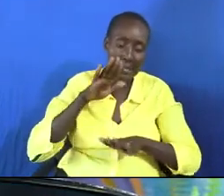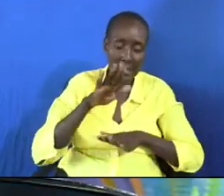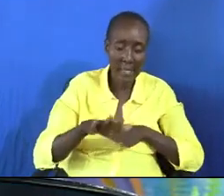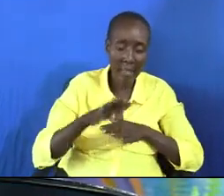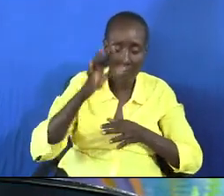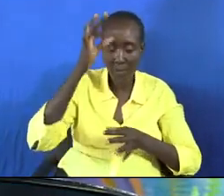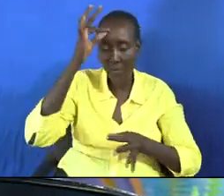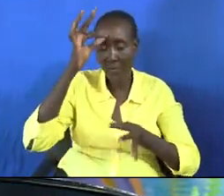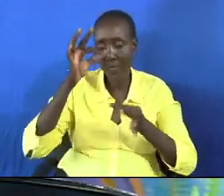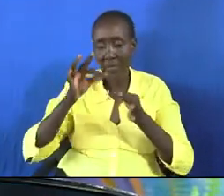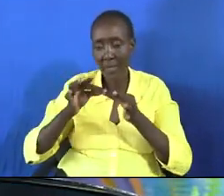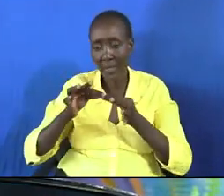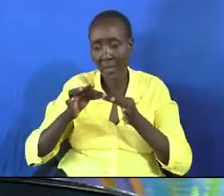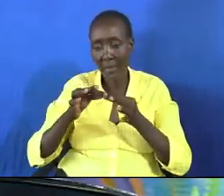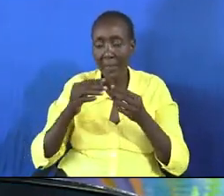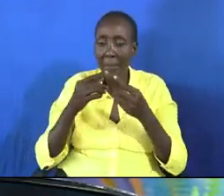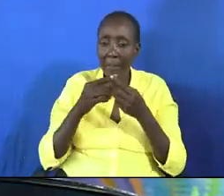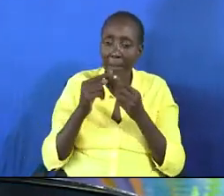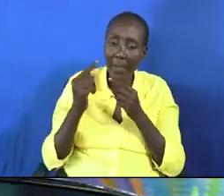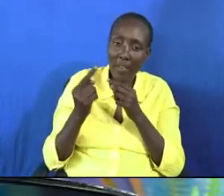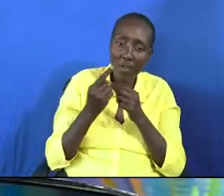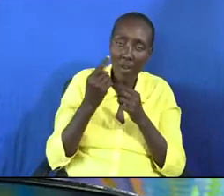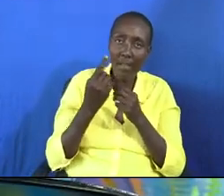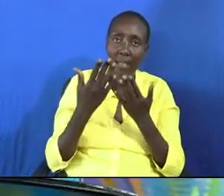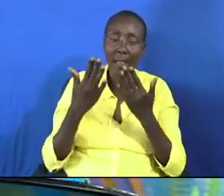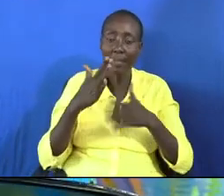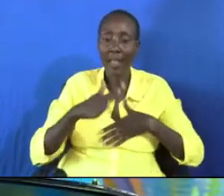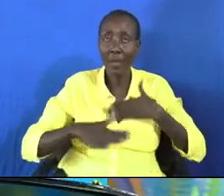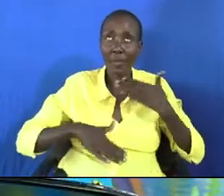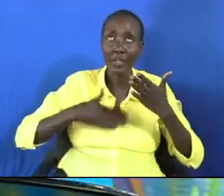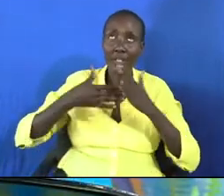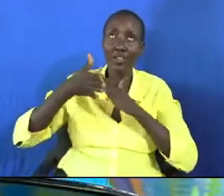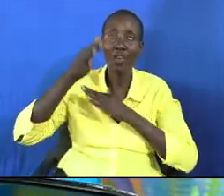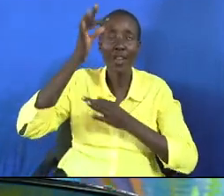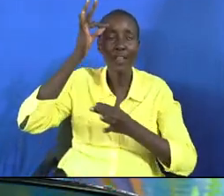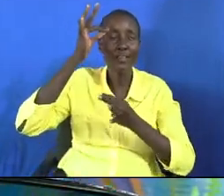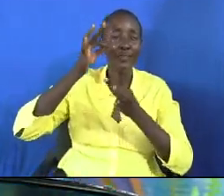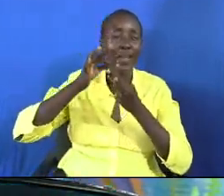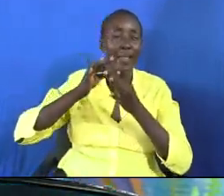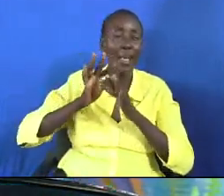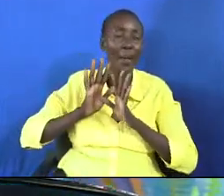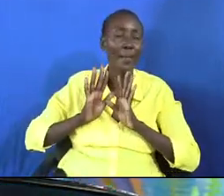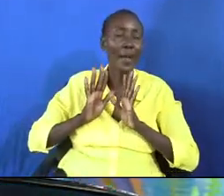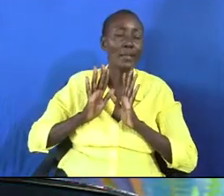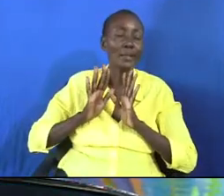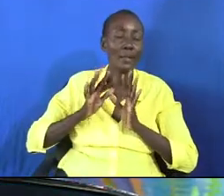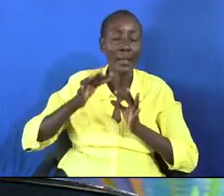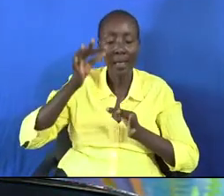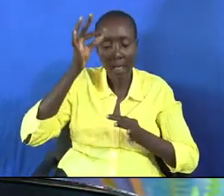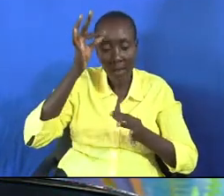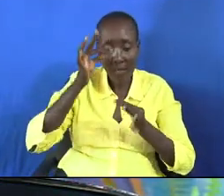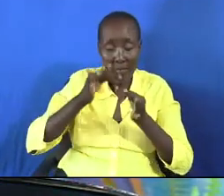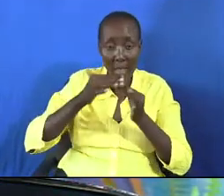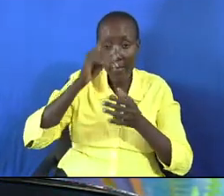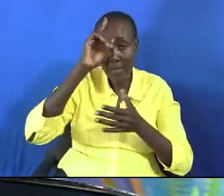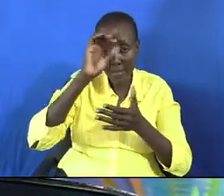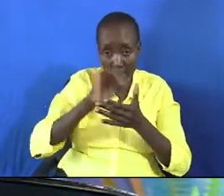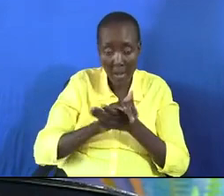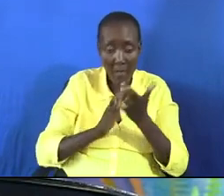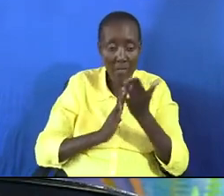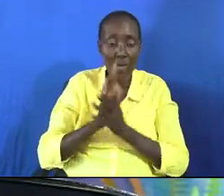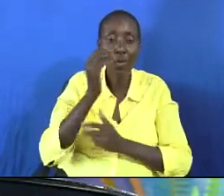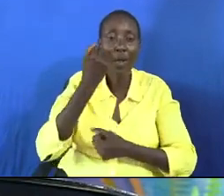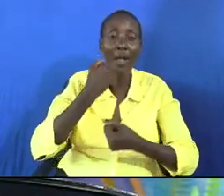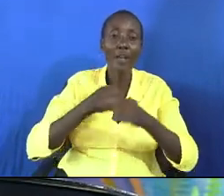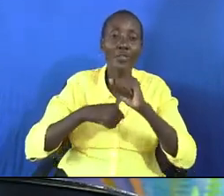faith. The only thing that pleases God is faith. And faith is belief in action.